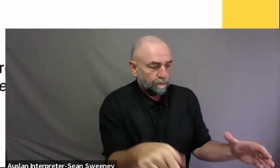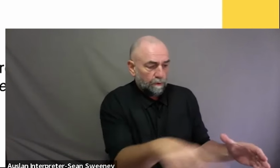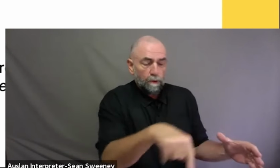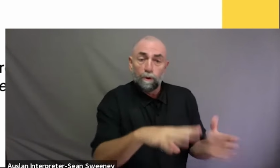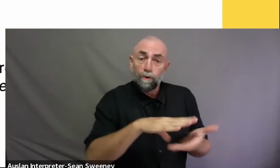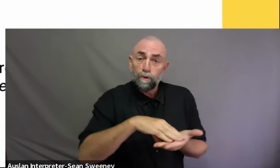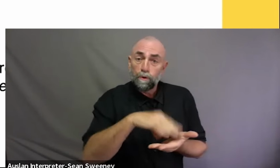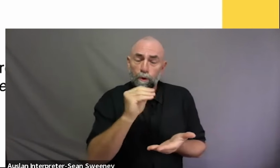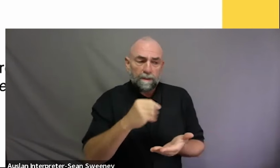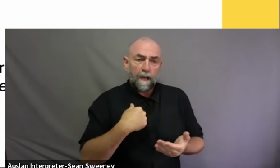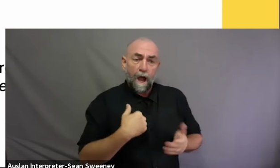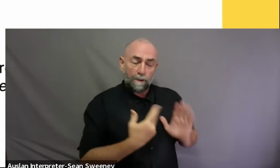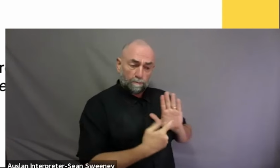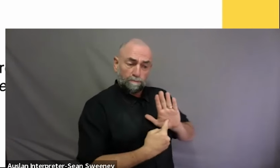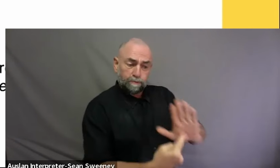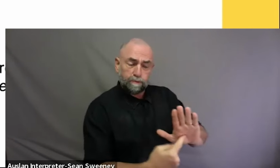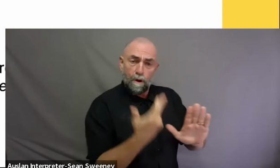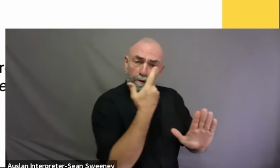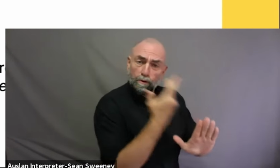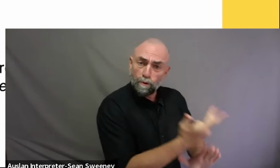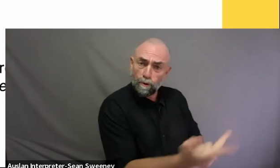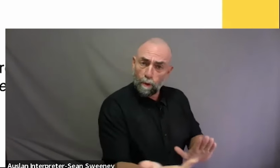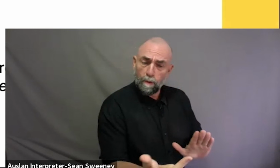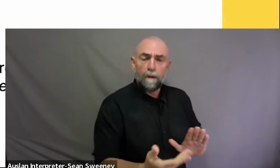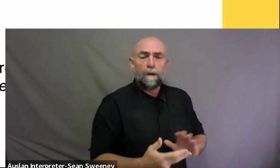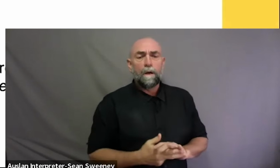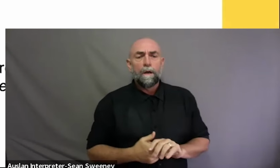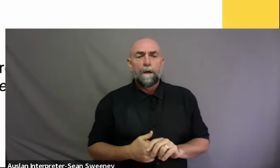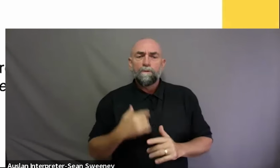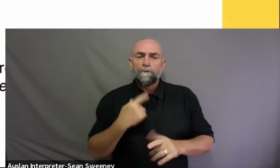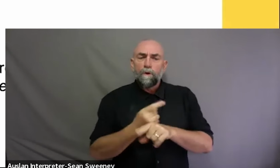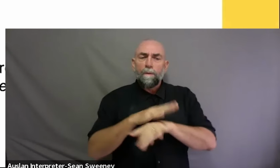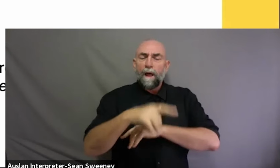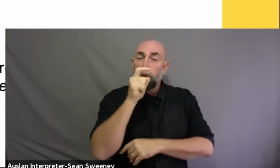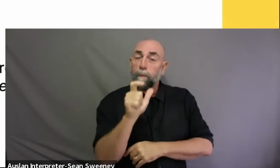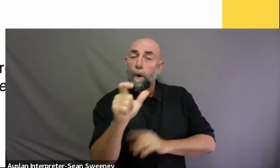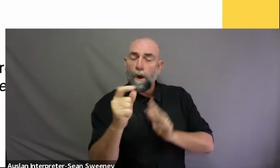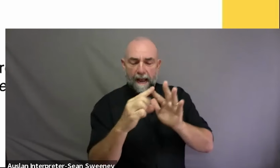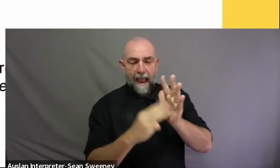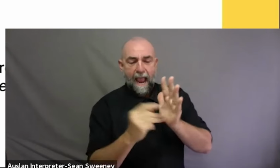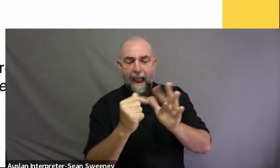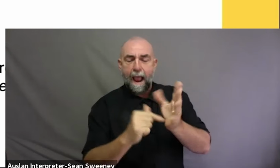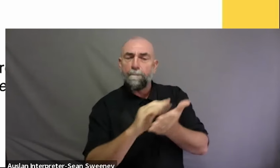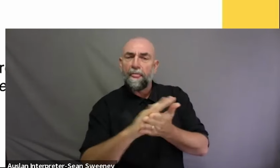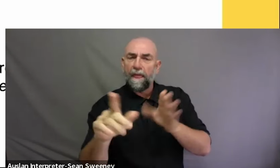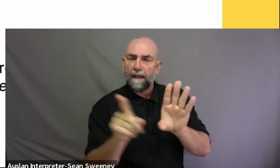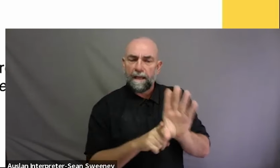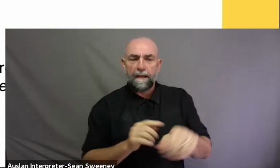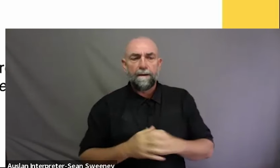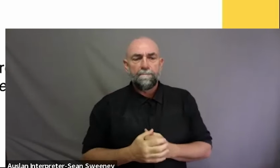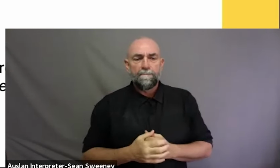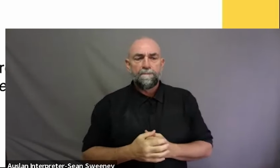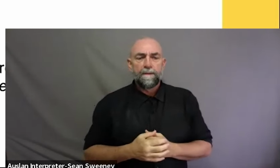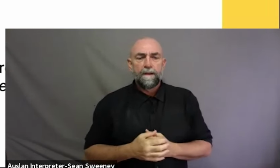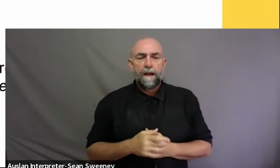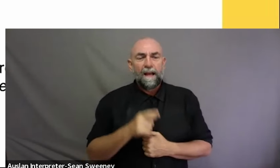try to empathize with users. But I think this great quote from Mike Montero kind of gets to the heart